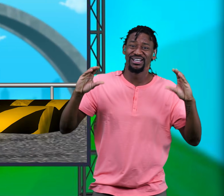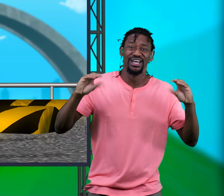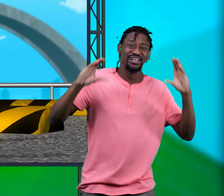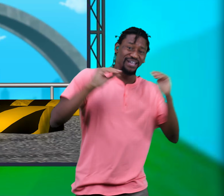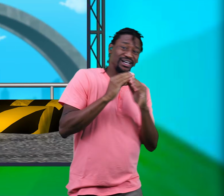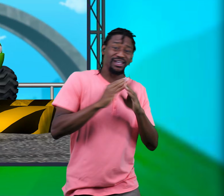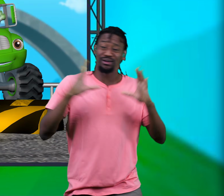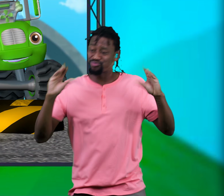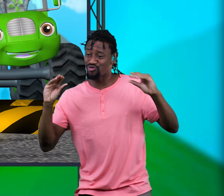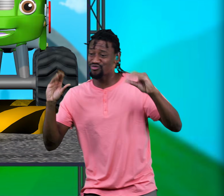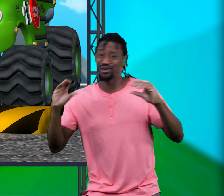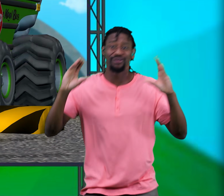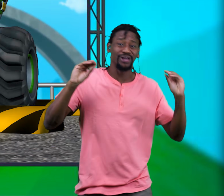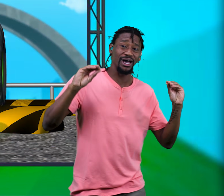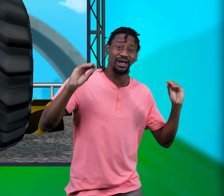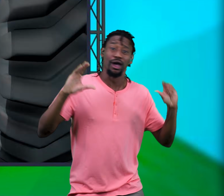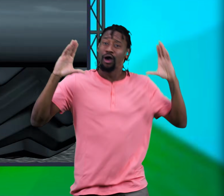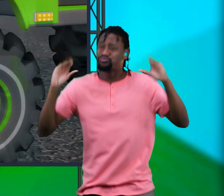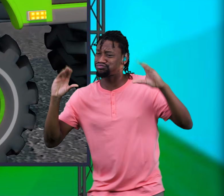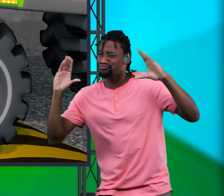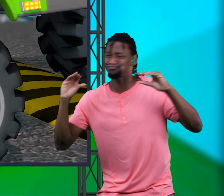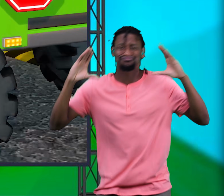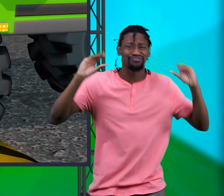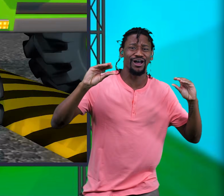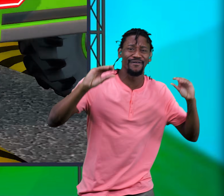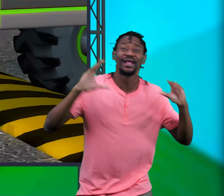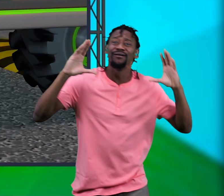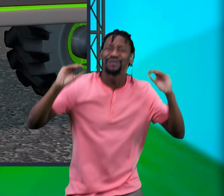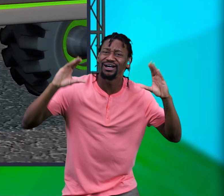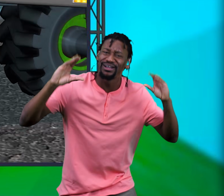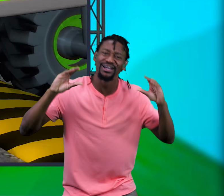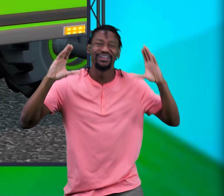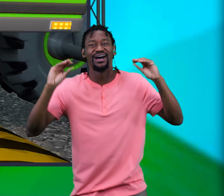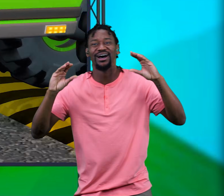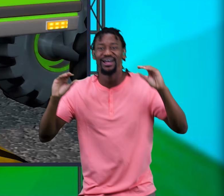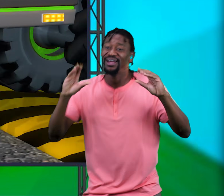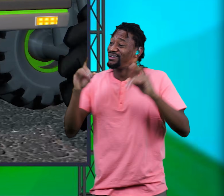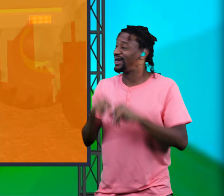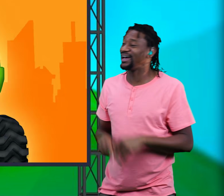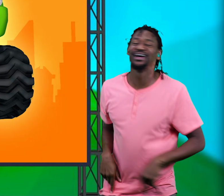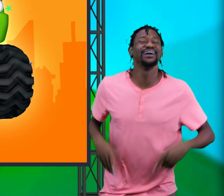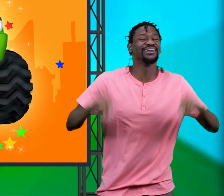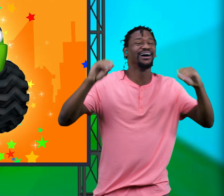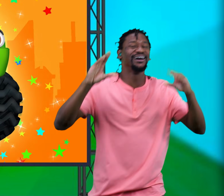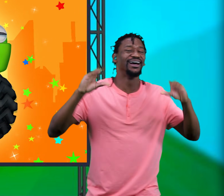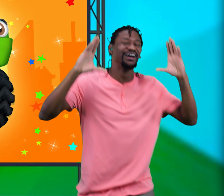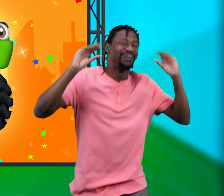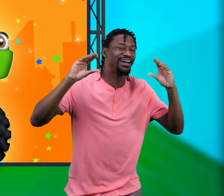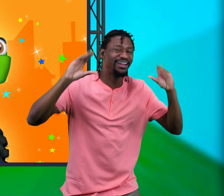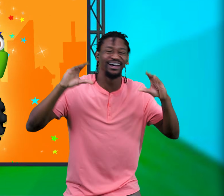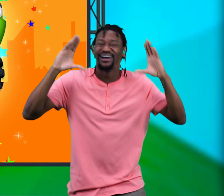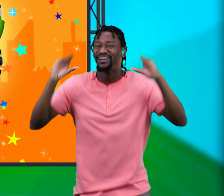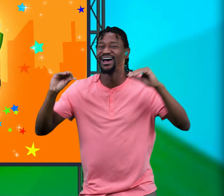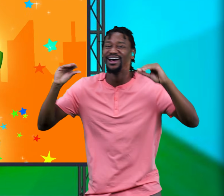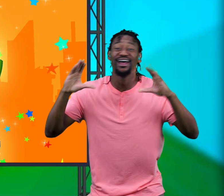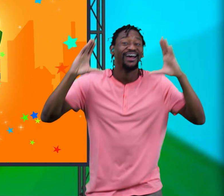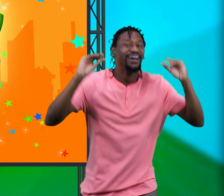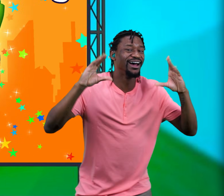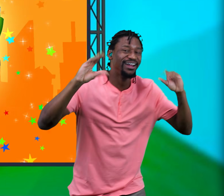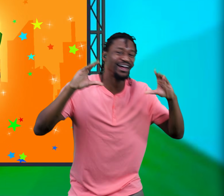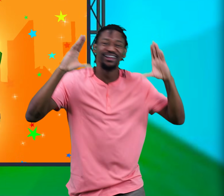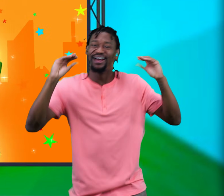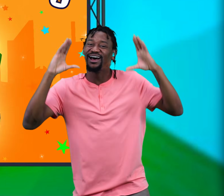The shocks on the bus go boing, boing, boing, boing, boing, boing, boing, boing, boing. The shocks on the bus go boing, boing,